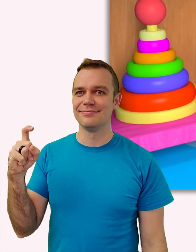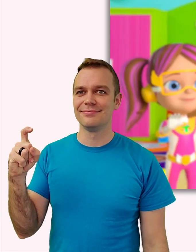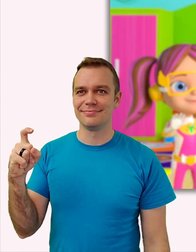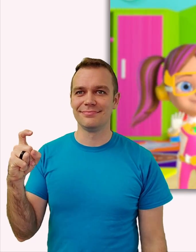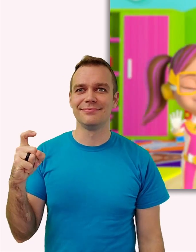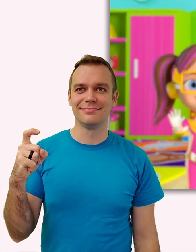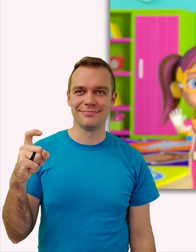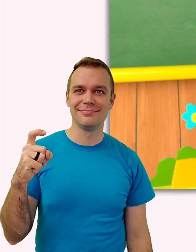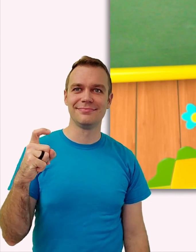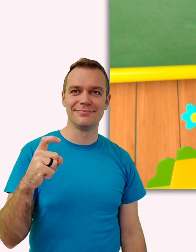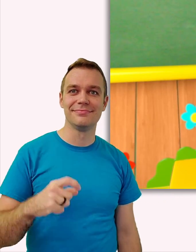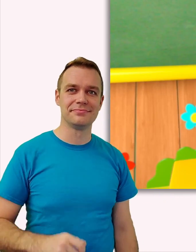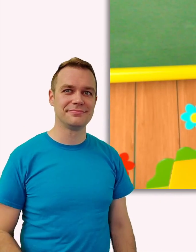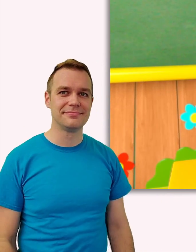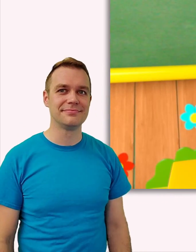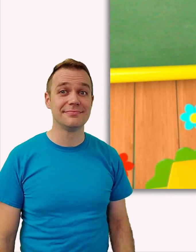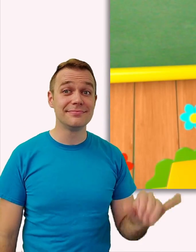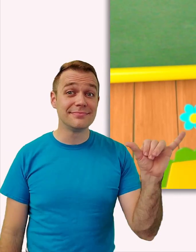X